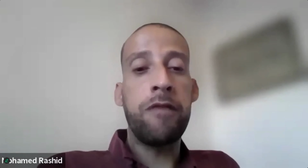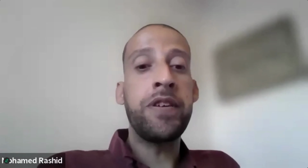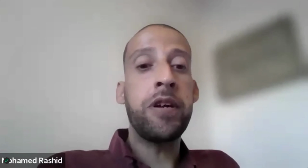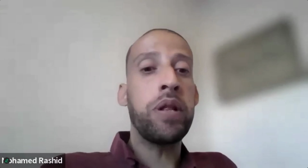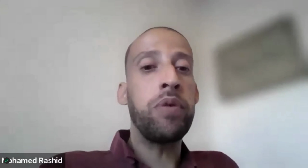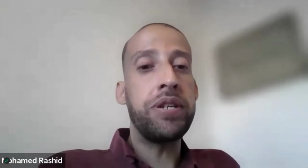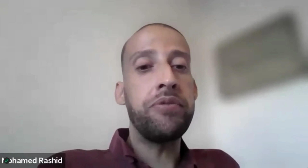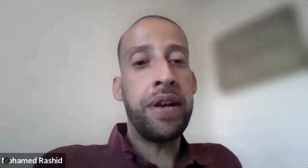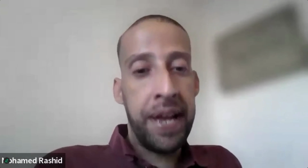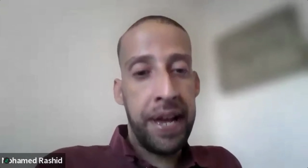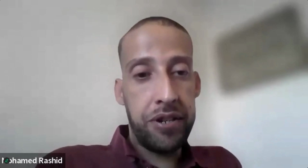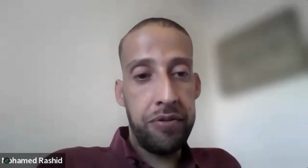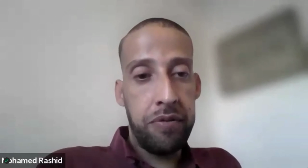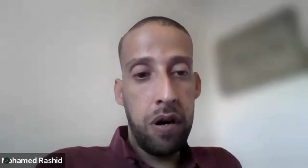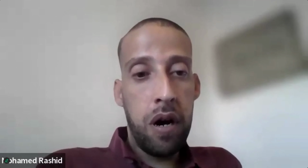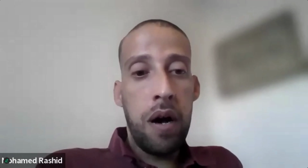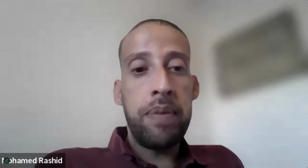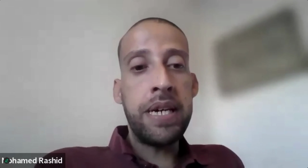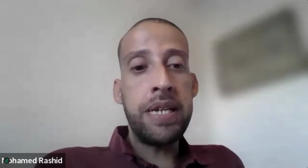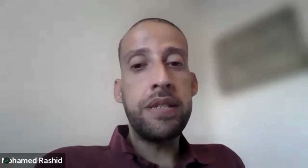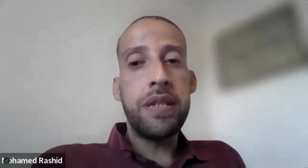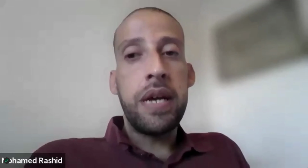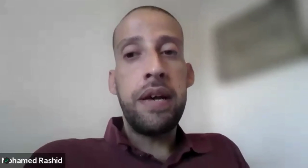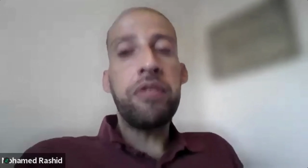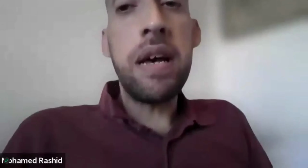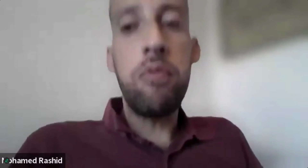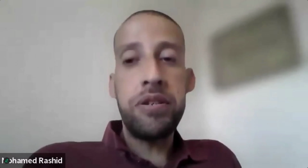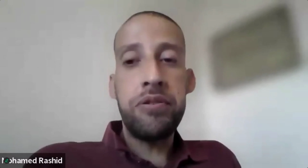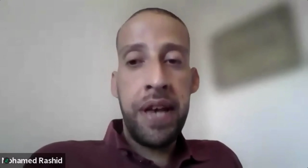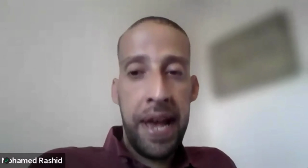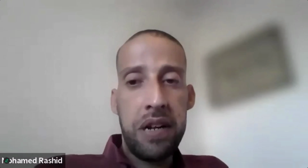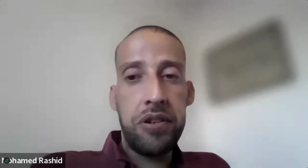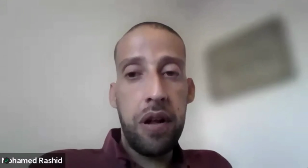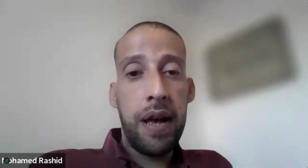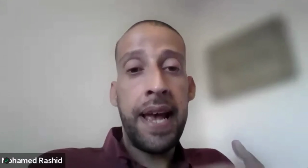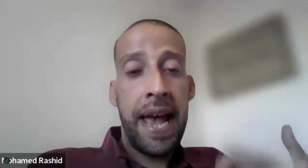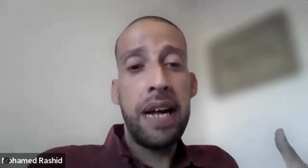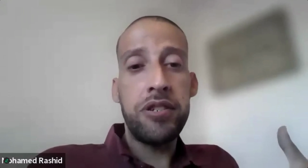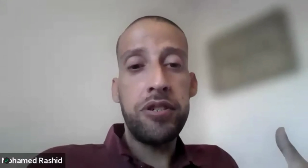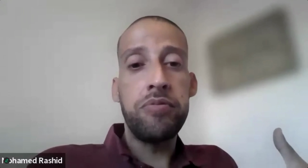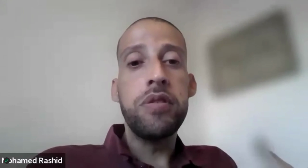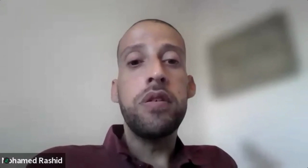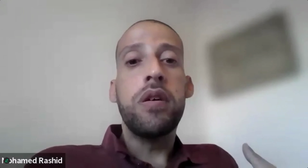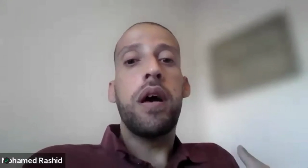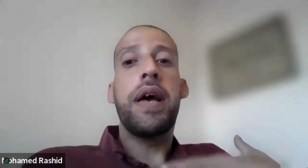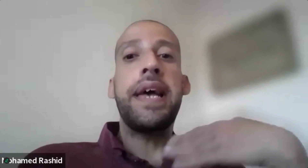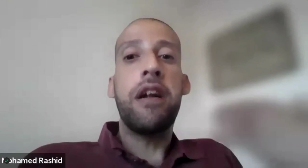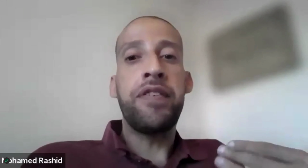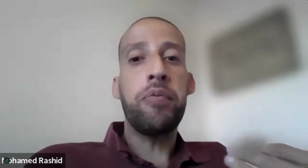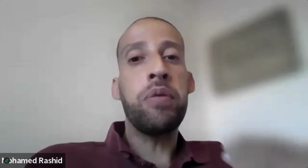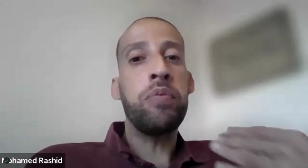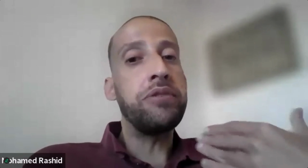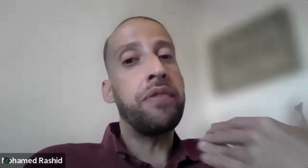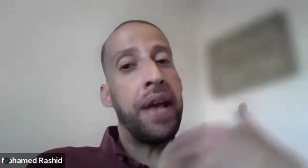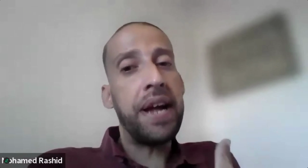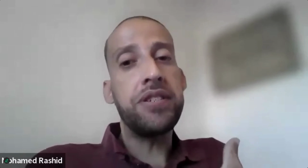do interfere with what you can do. Because if you let what you can't do